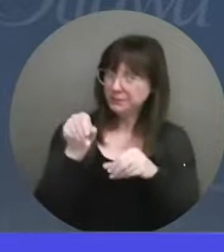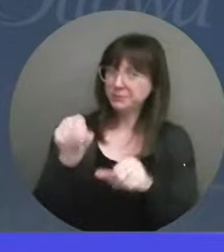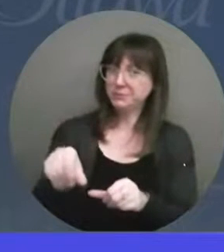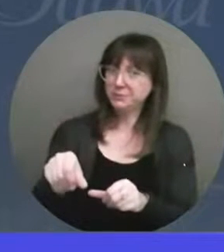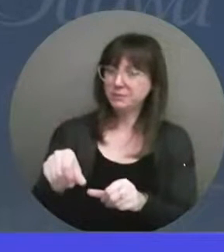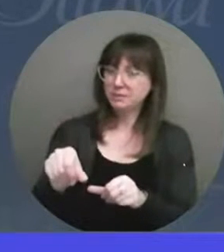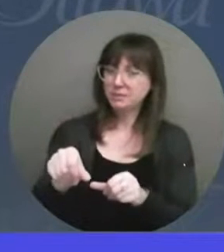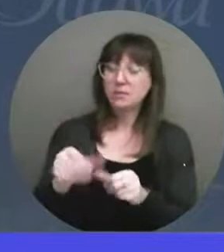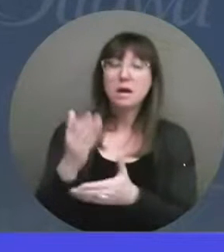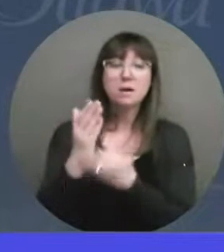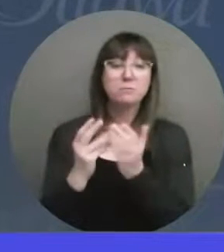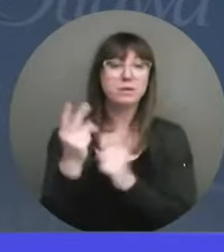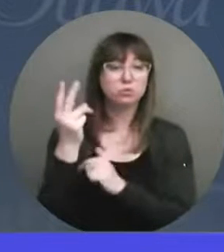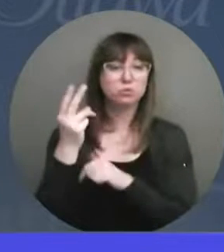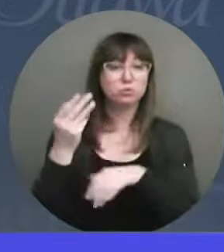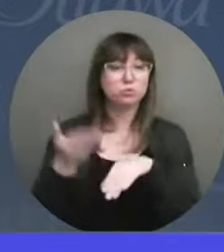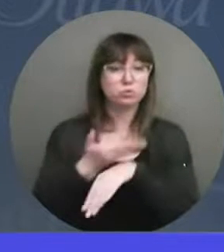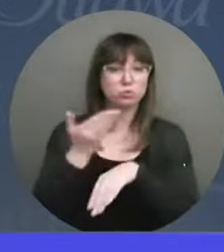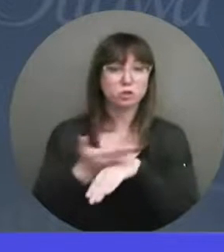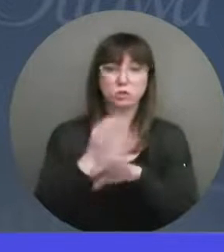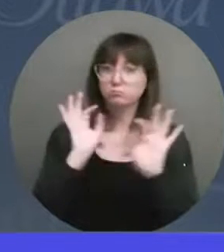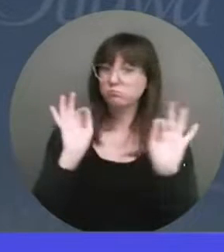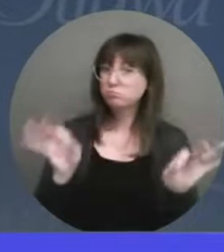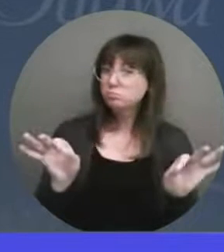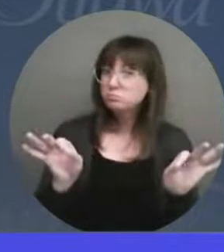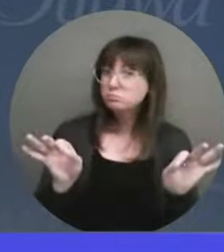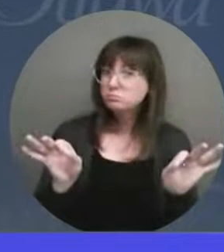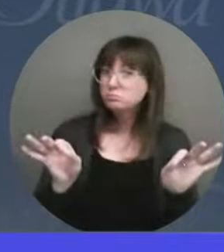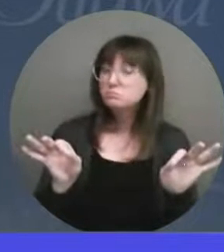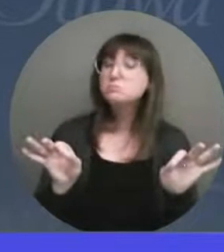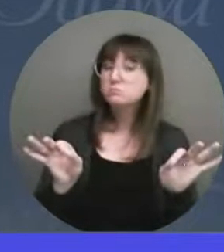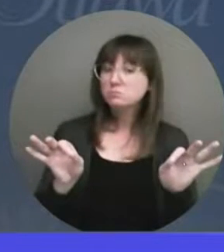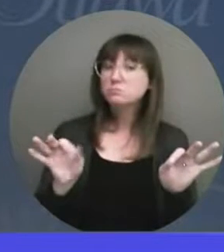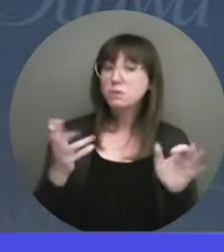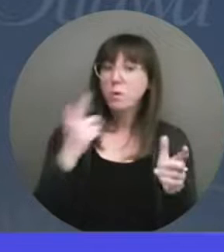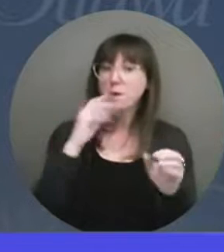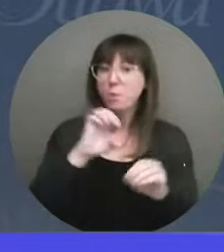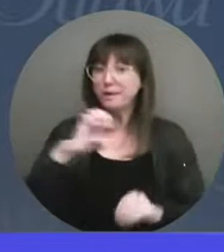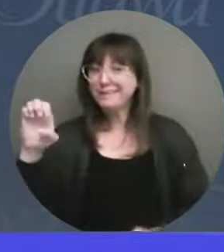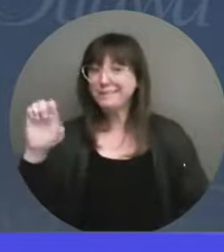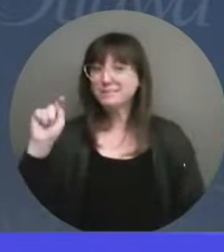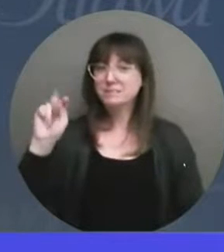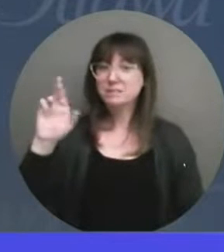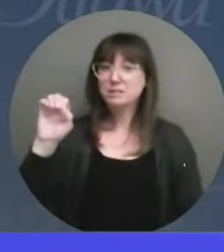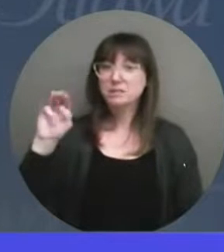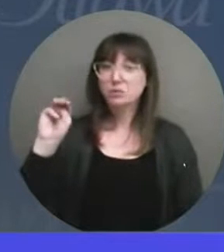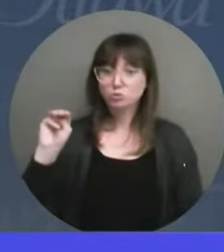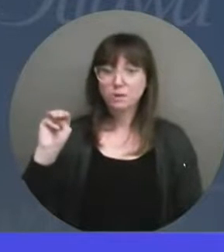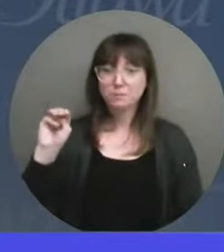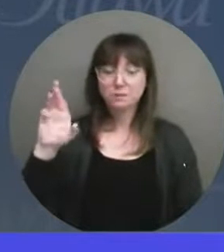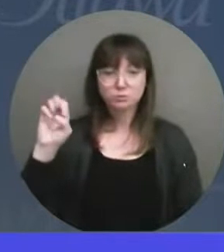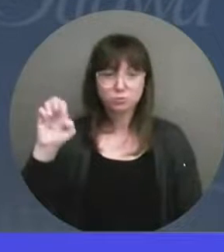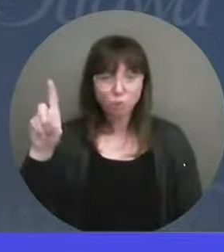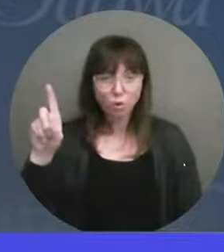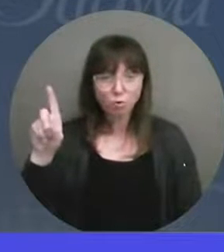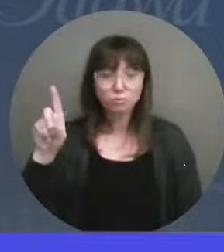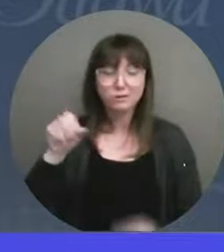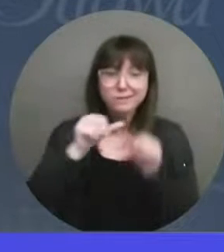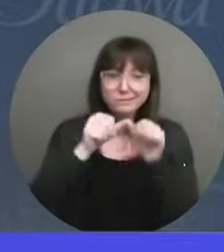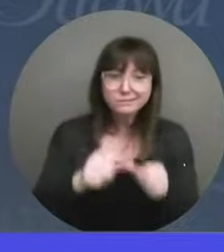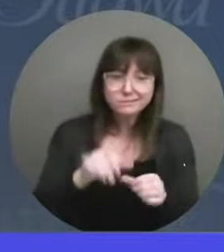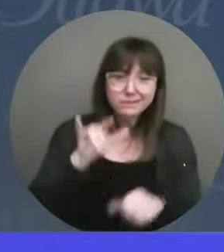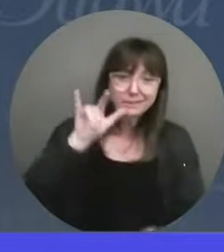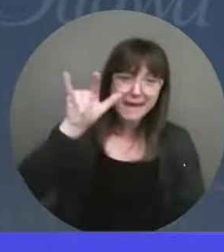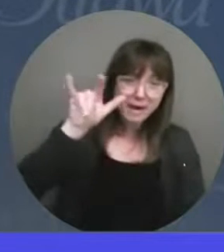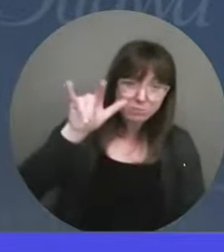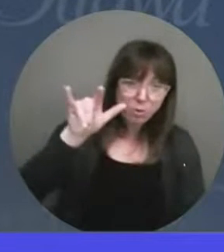construction is going very well, and we want to get farther east to Trim Road, we want to get farther south to the airport and Riverside South, and we want to get